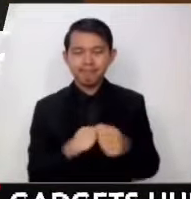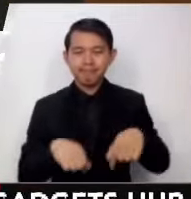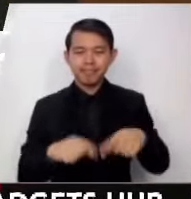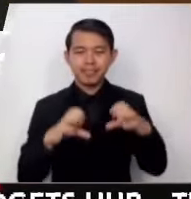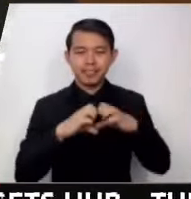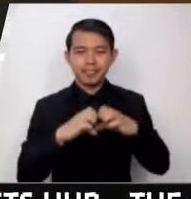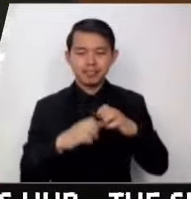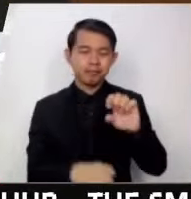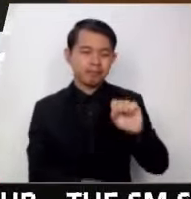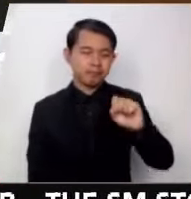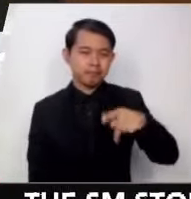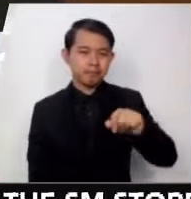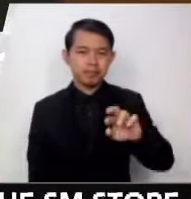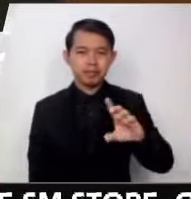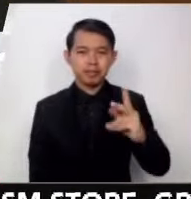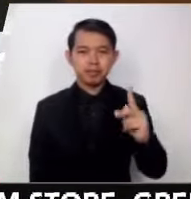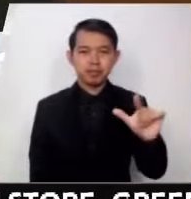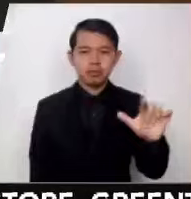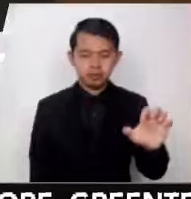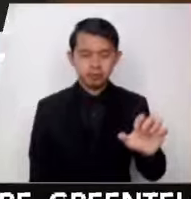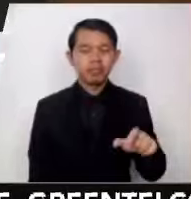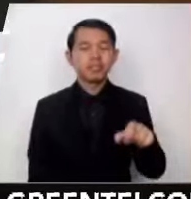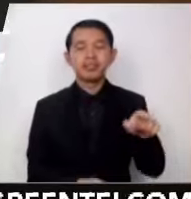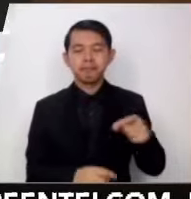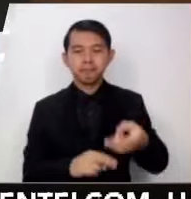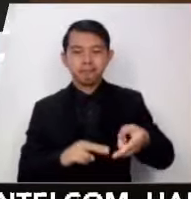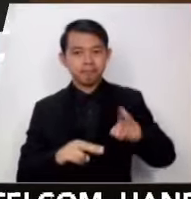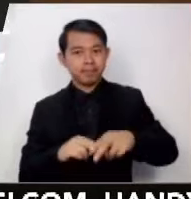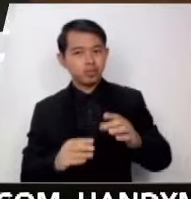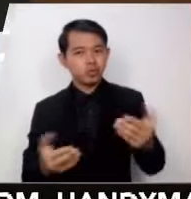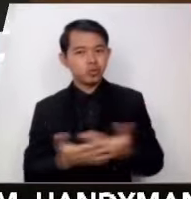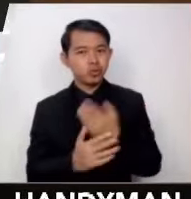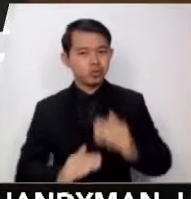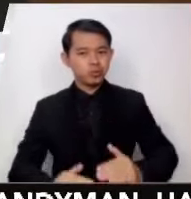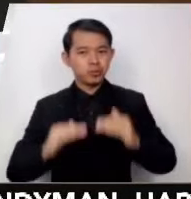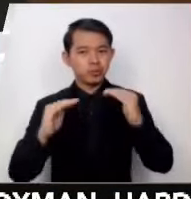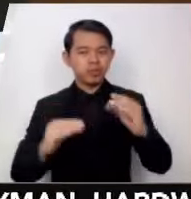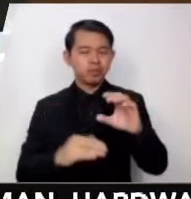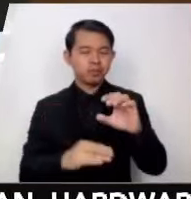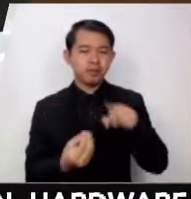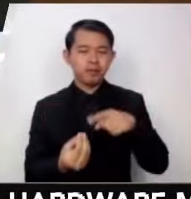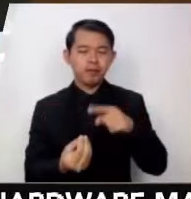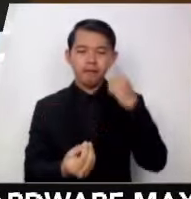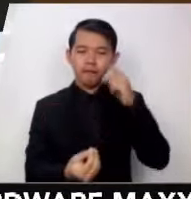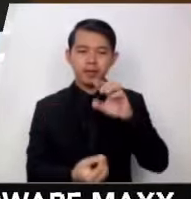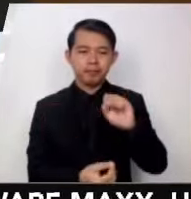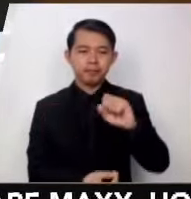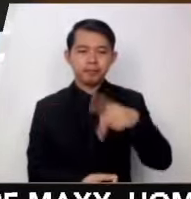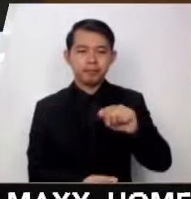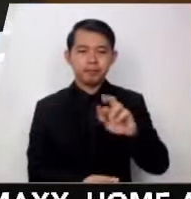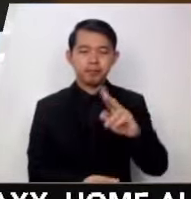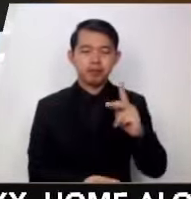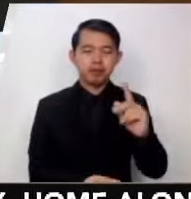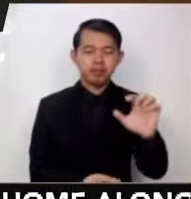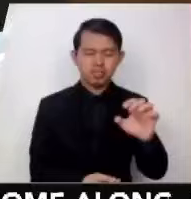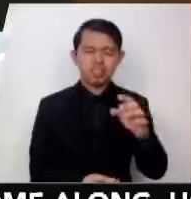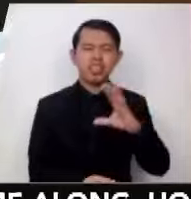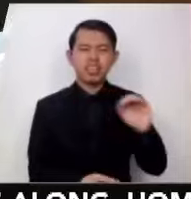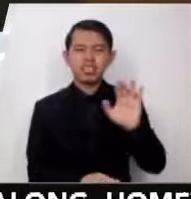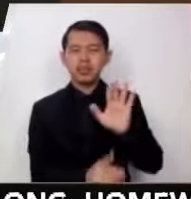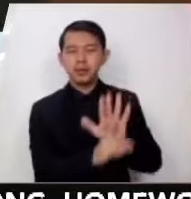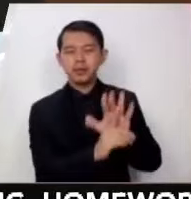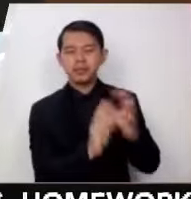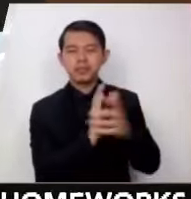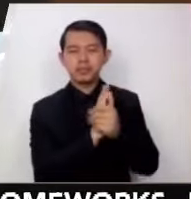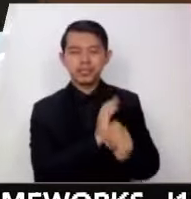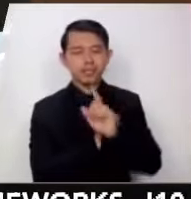add another level to Sparkle, and also we know his skills and talents, and I'm happy that he will